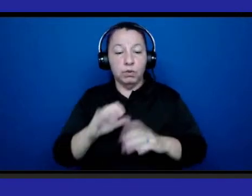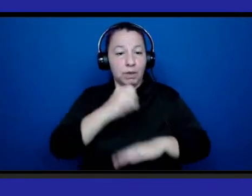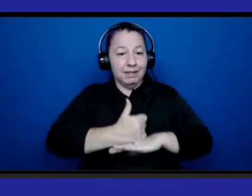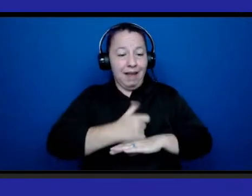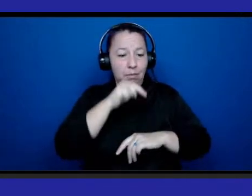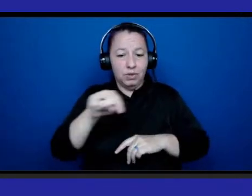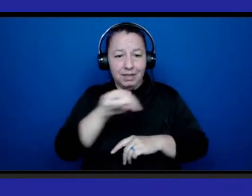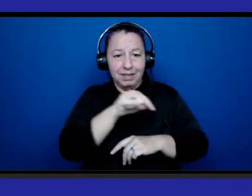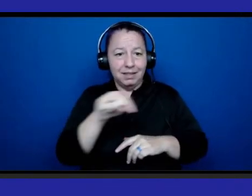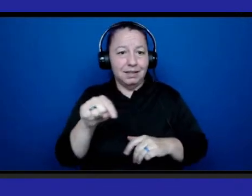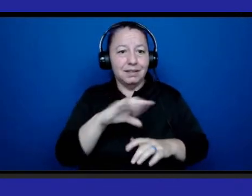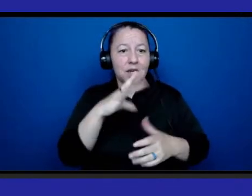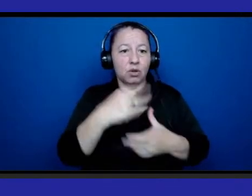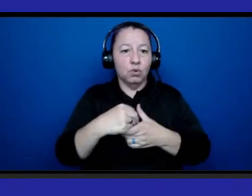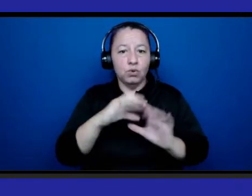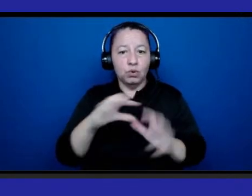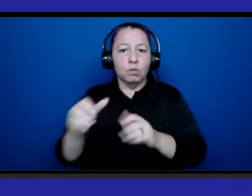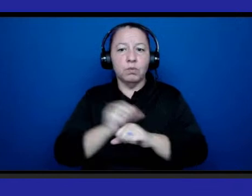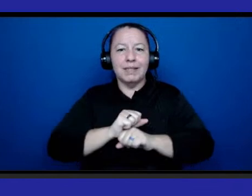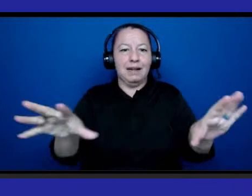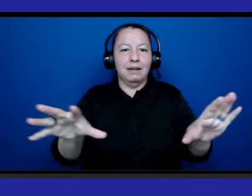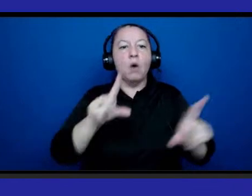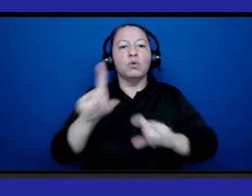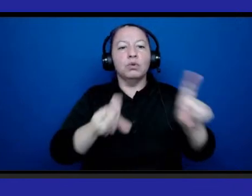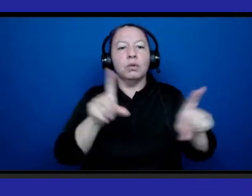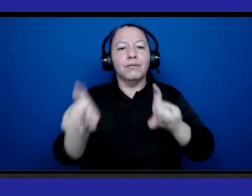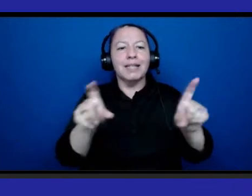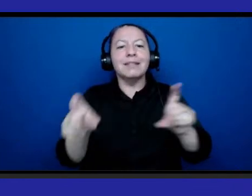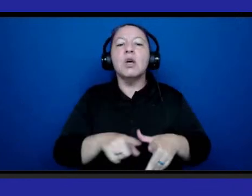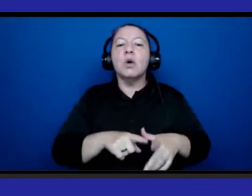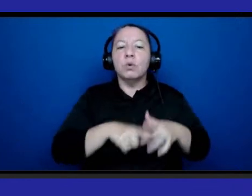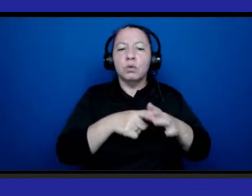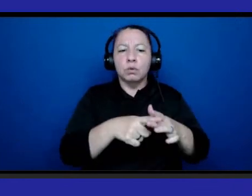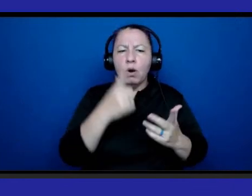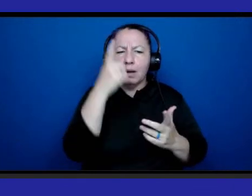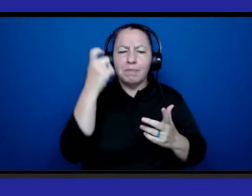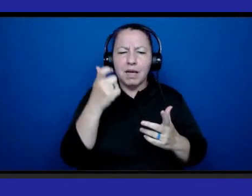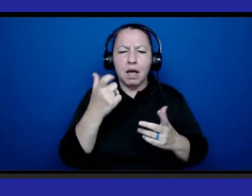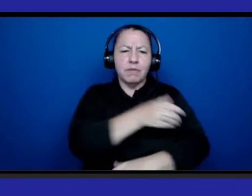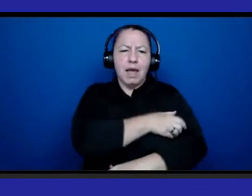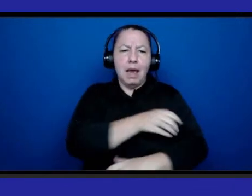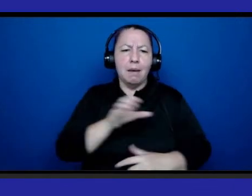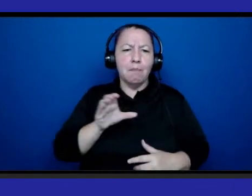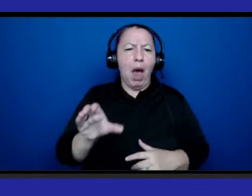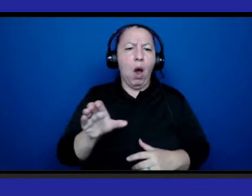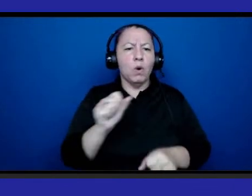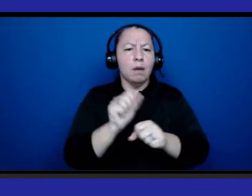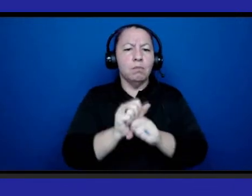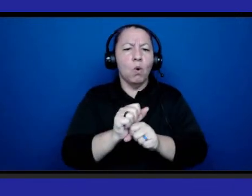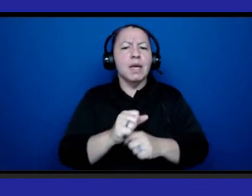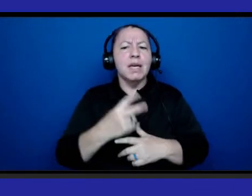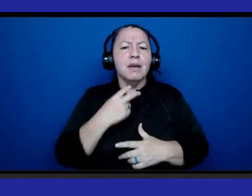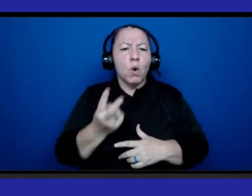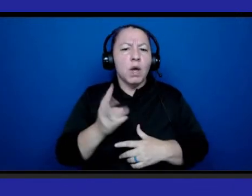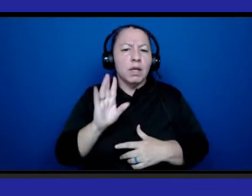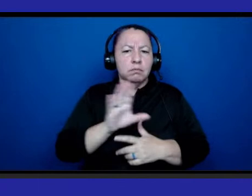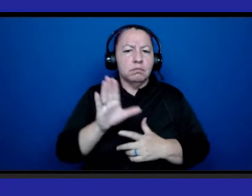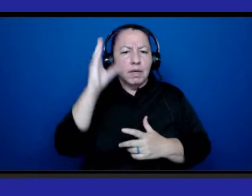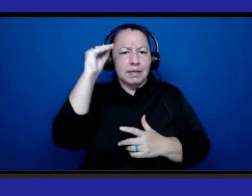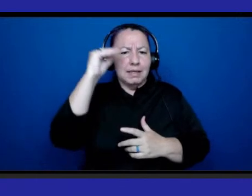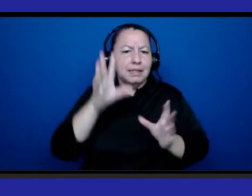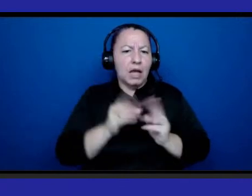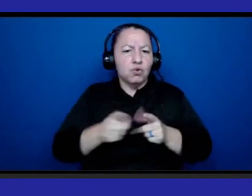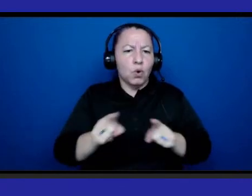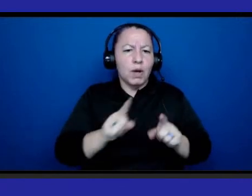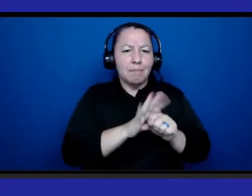surveys that were essentially started because of the empowering employee voice sessions that we had during the pandemic. And